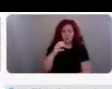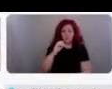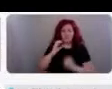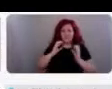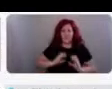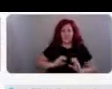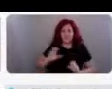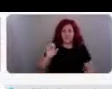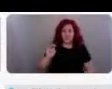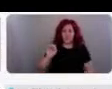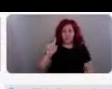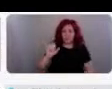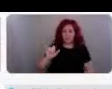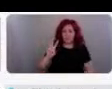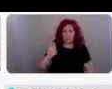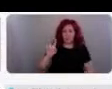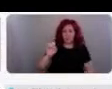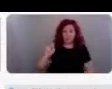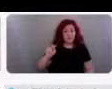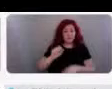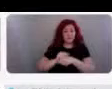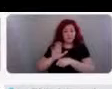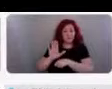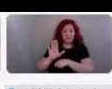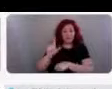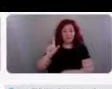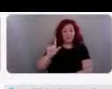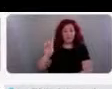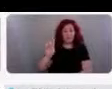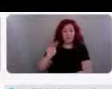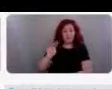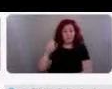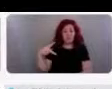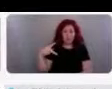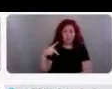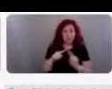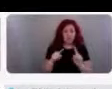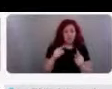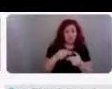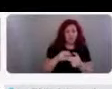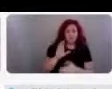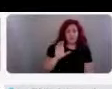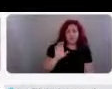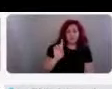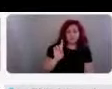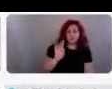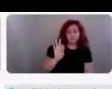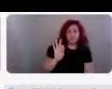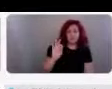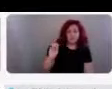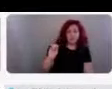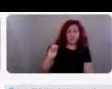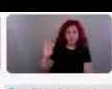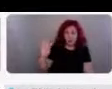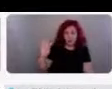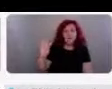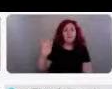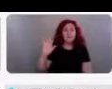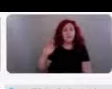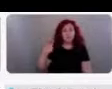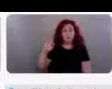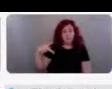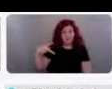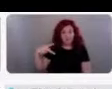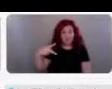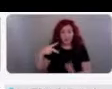emily wilson submitted a legislative district map although it's called cdf009 and that map